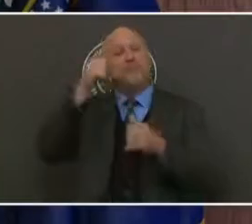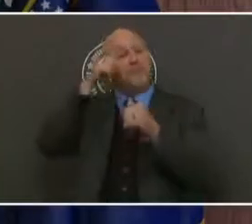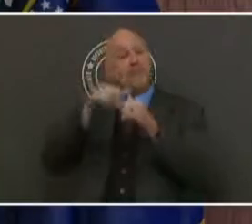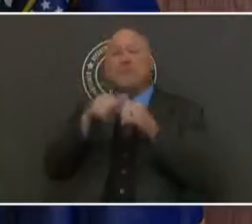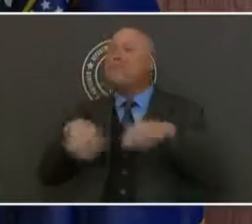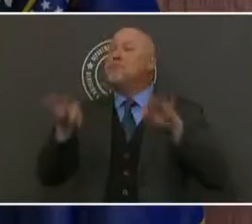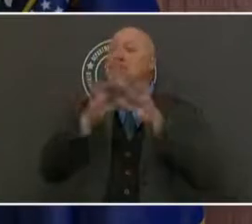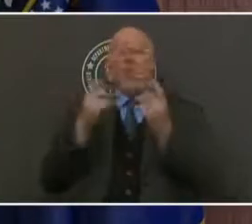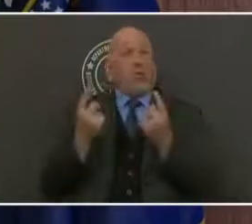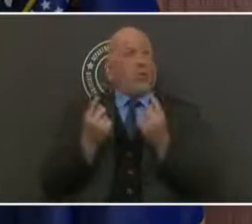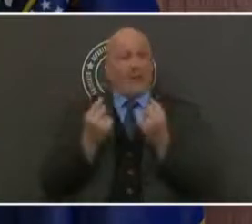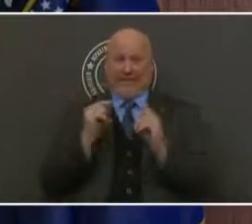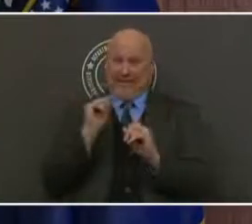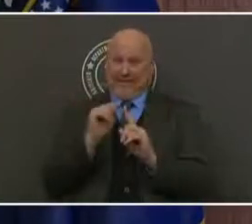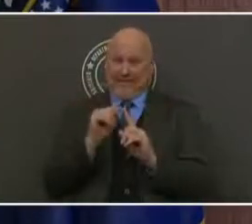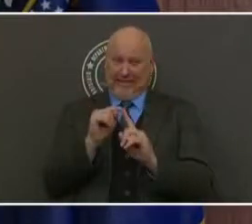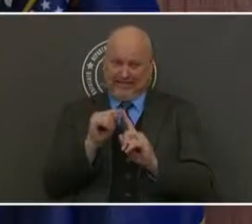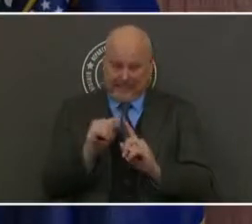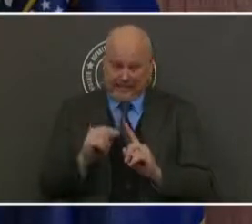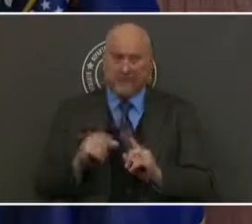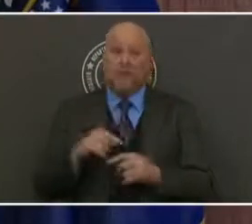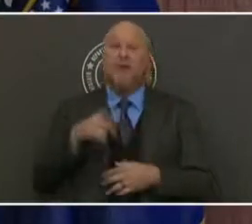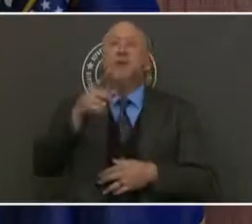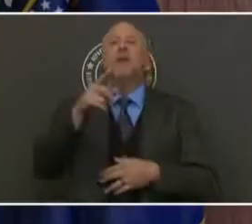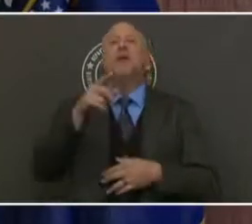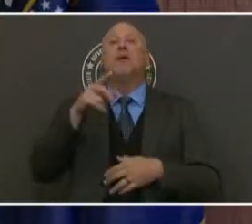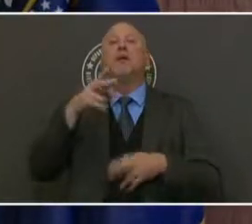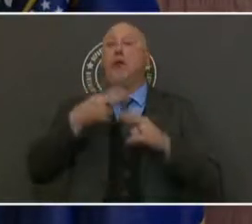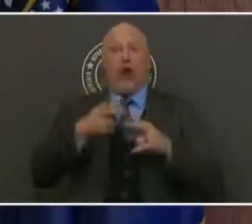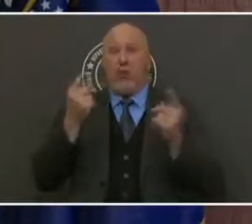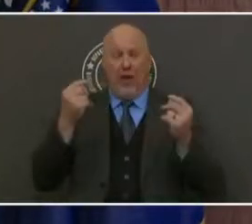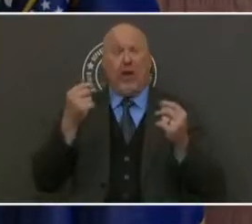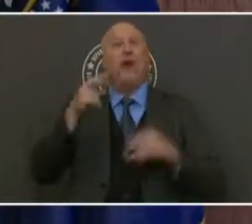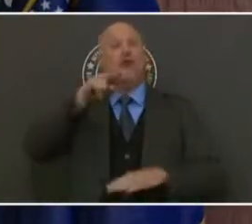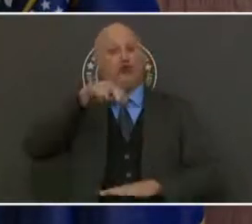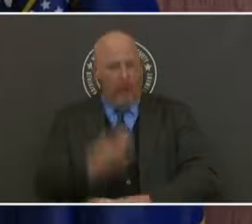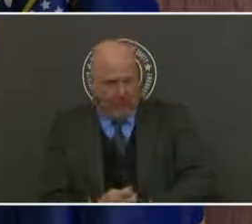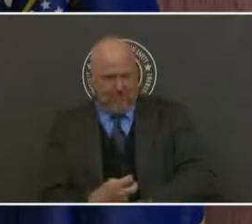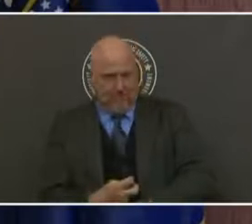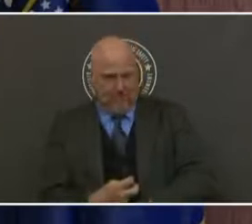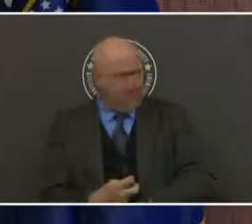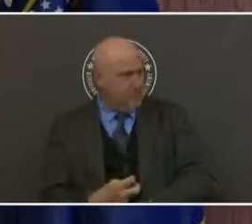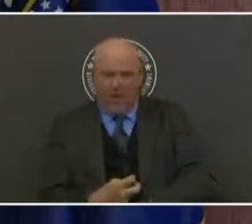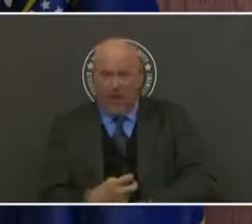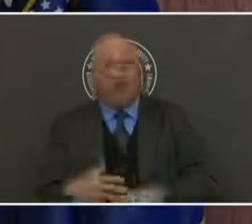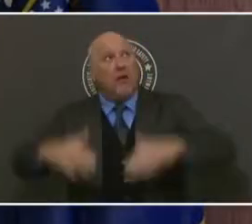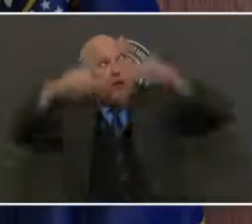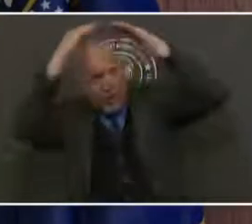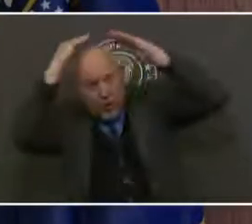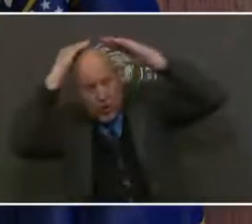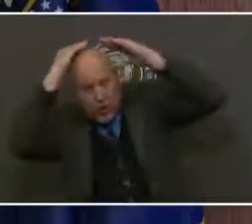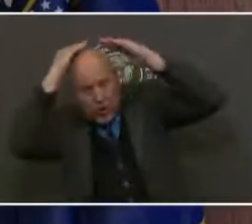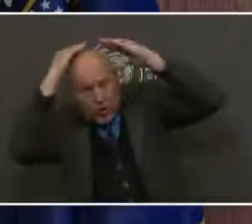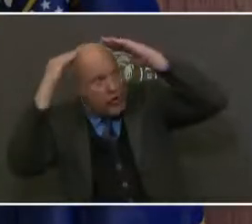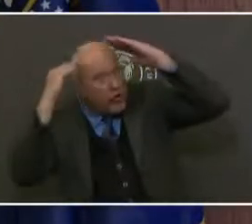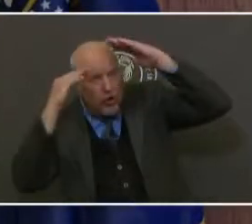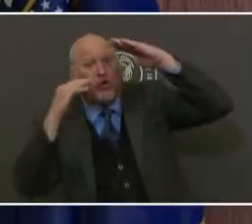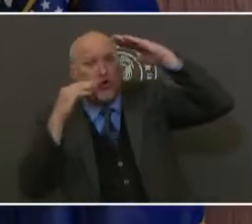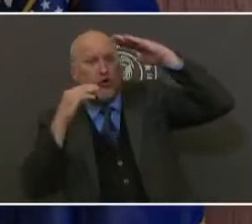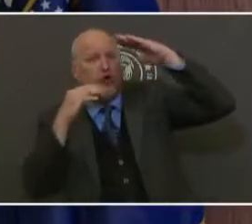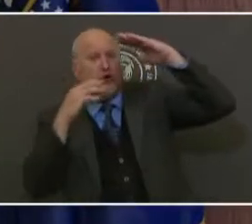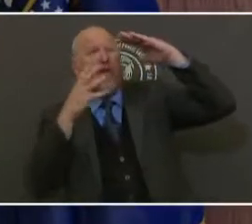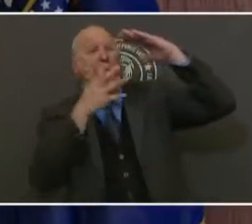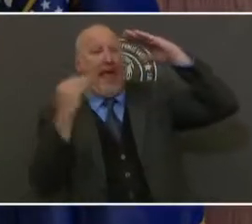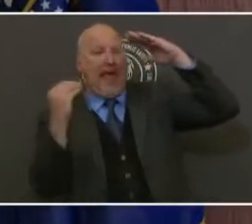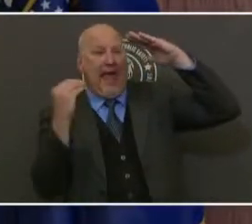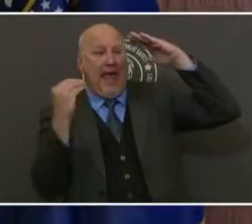cover, and hold on if and when that shaking starts. So the Great Utah Shakeout is a day that we set aside